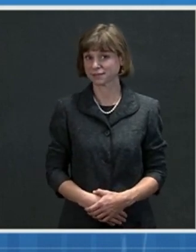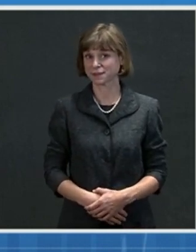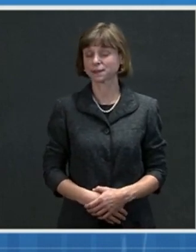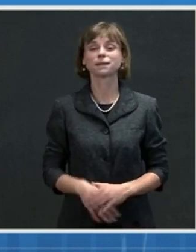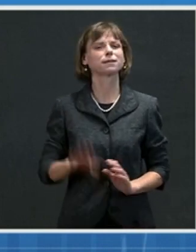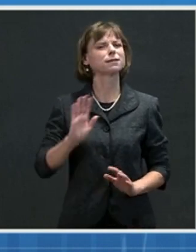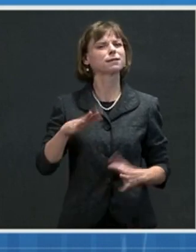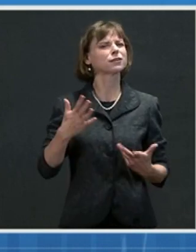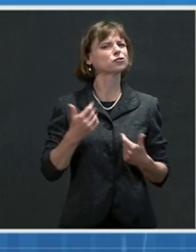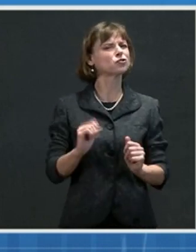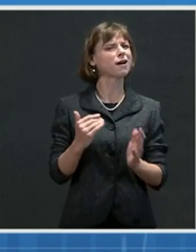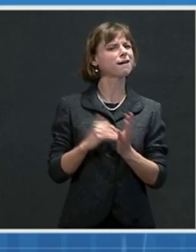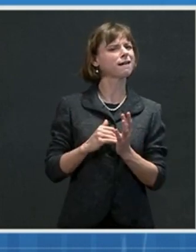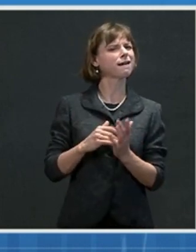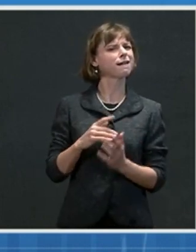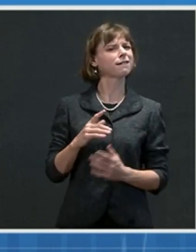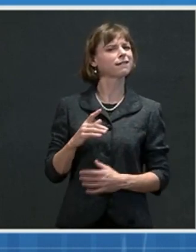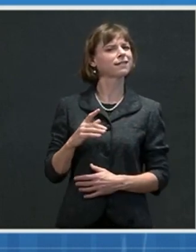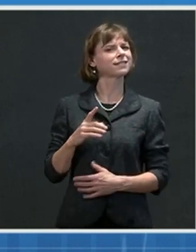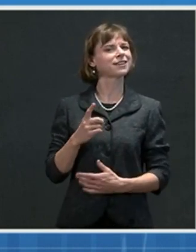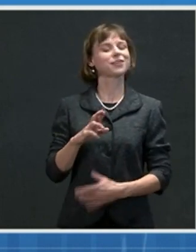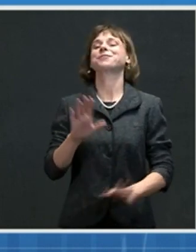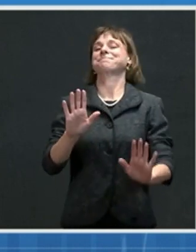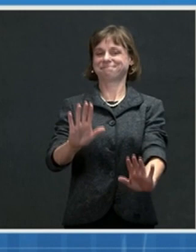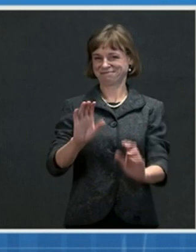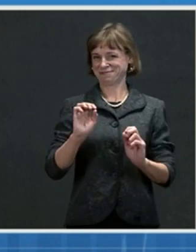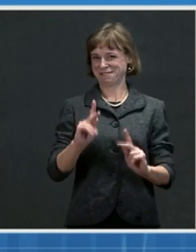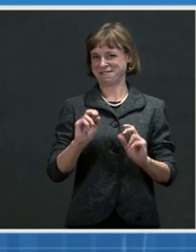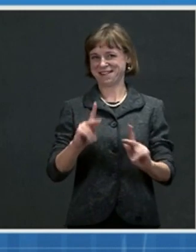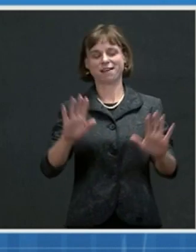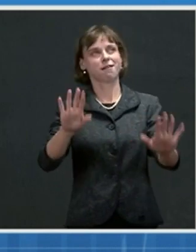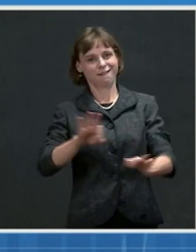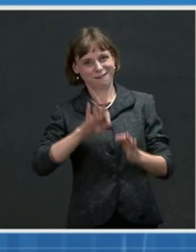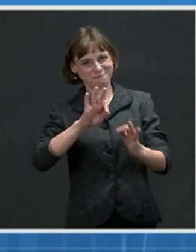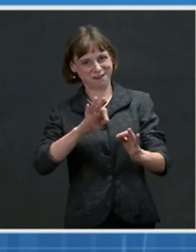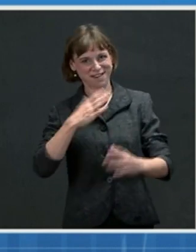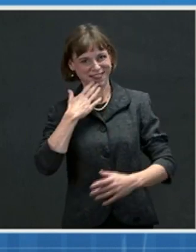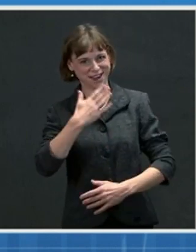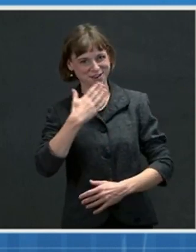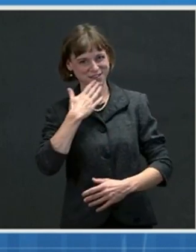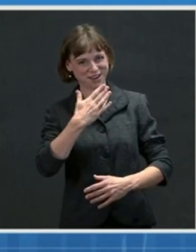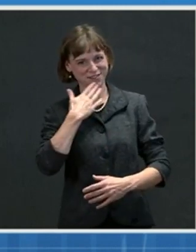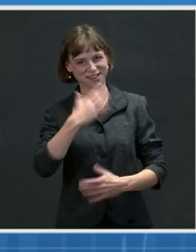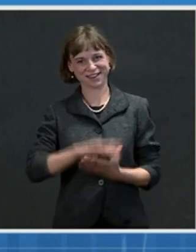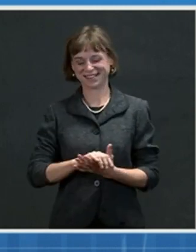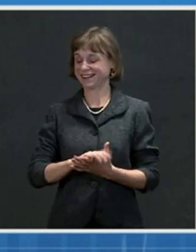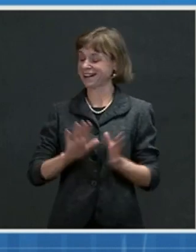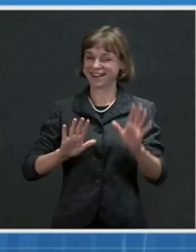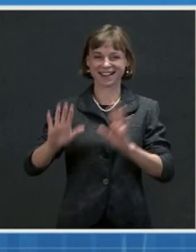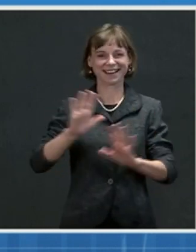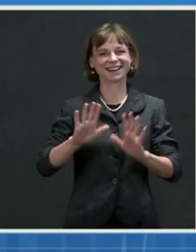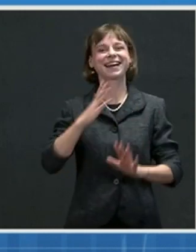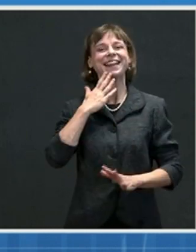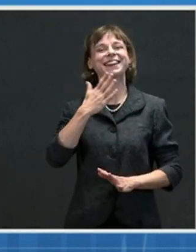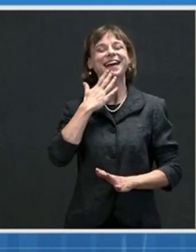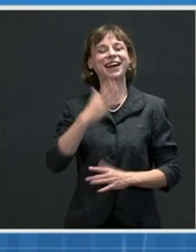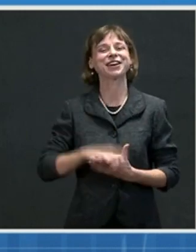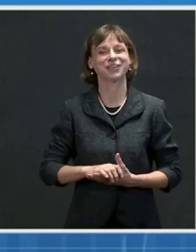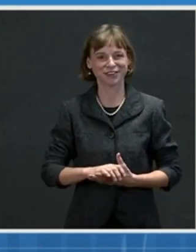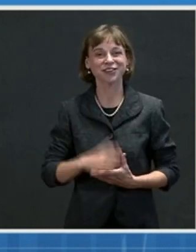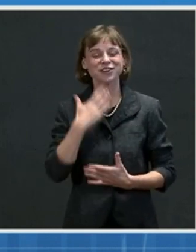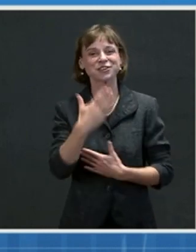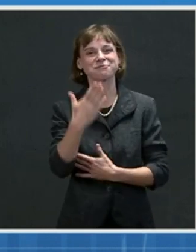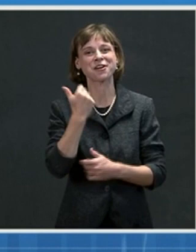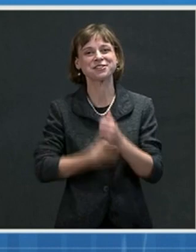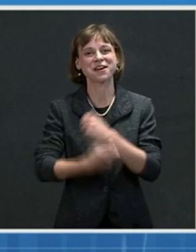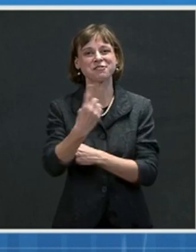Maybe you can try again, Dr. Nunez-Smith. Okay, we'll start over. That's perfect. Thank you. Thank you. Okay, great. Wonderful. So thank you, Jeff. And good morning to